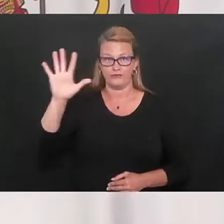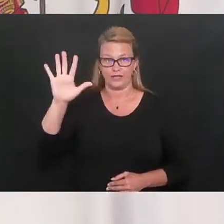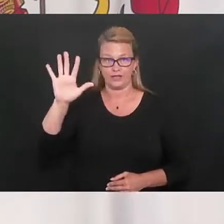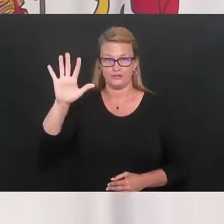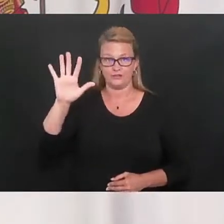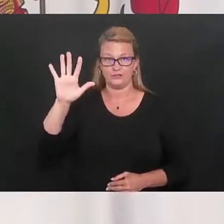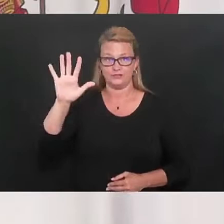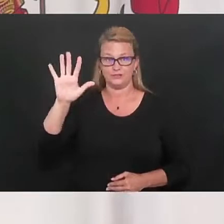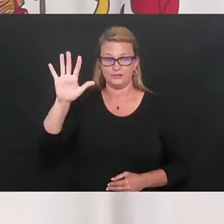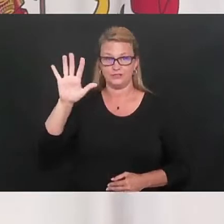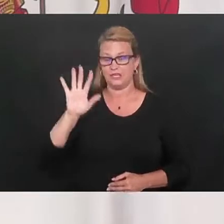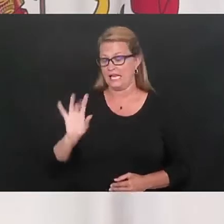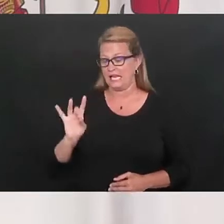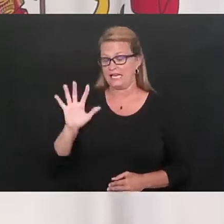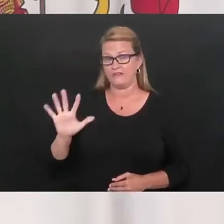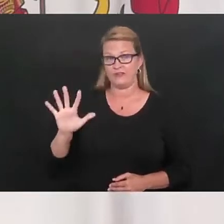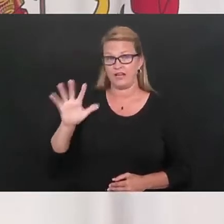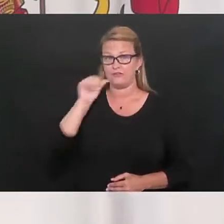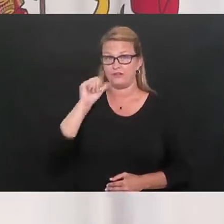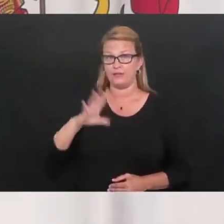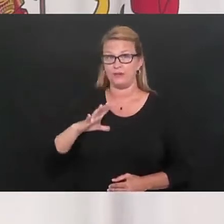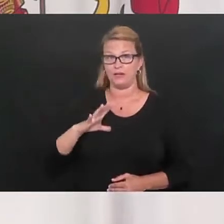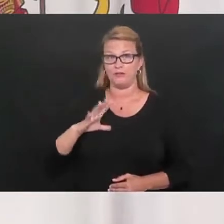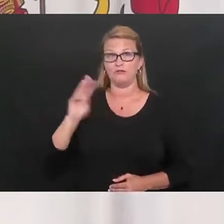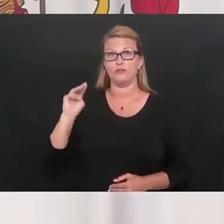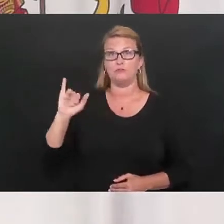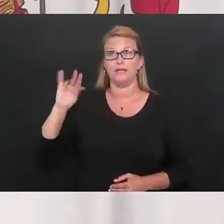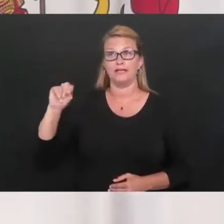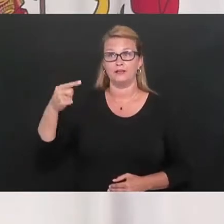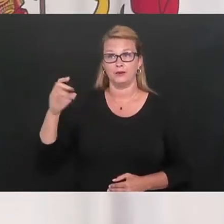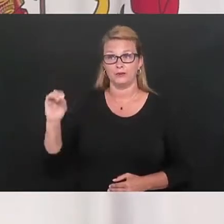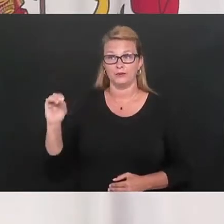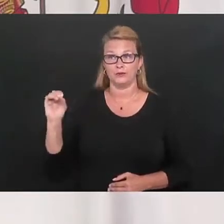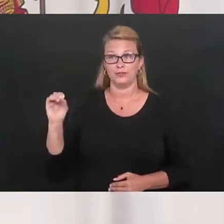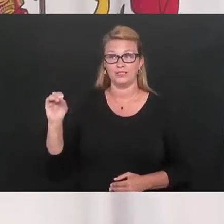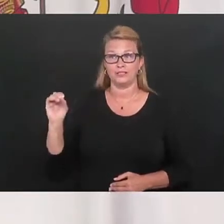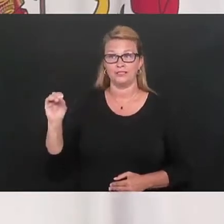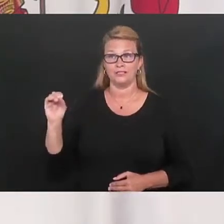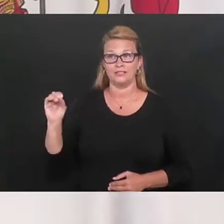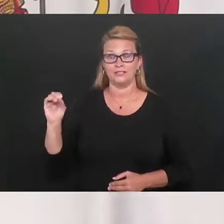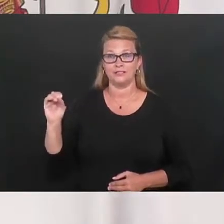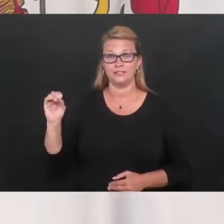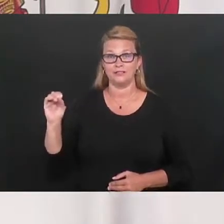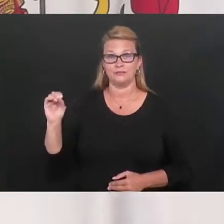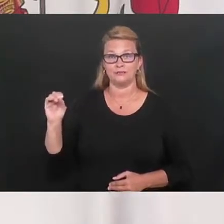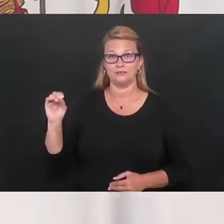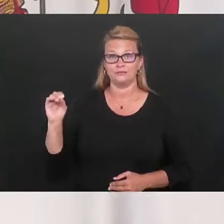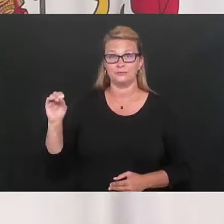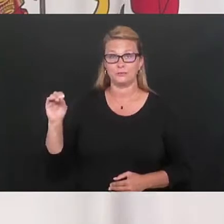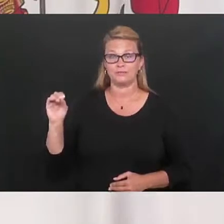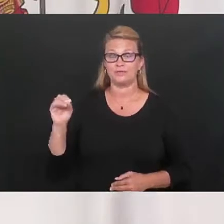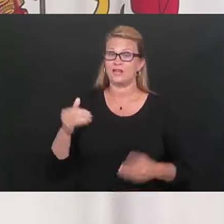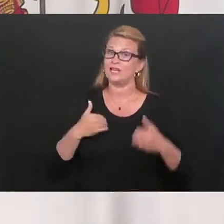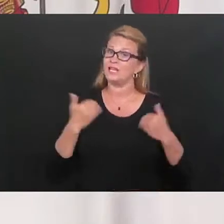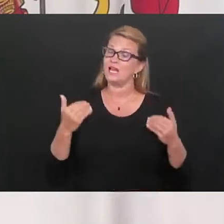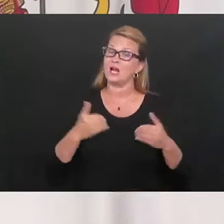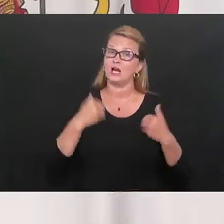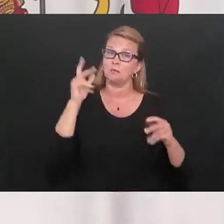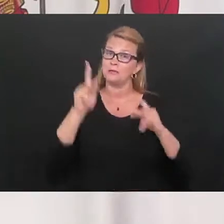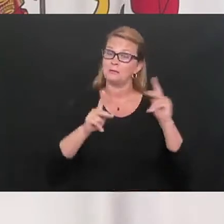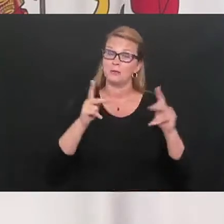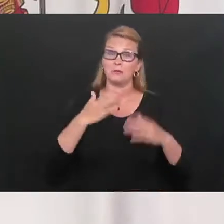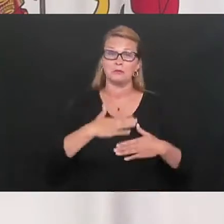death, an 85-year-old female from Mingo County. And get this, and young people, please